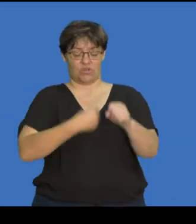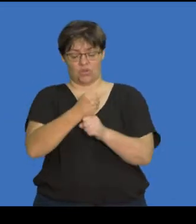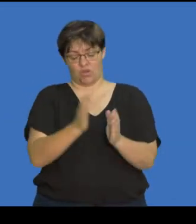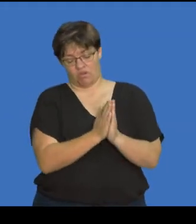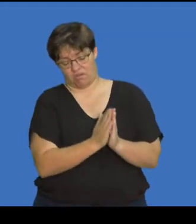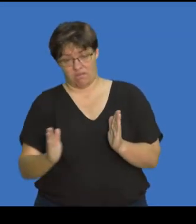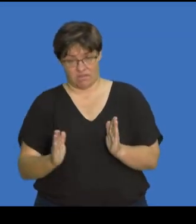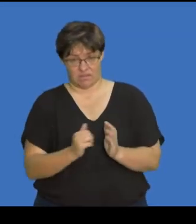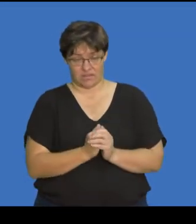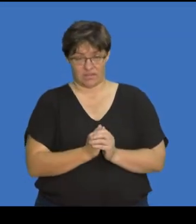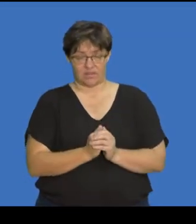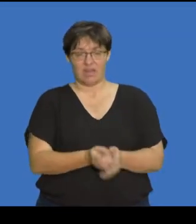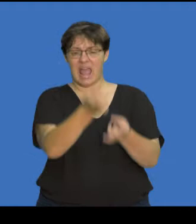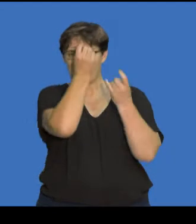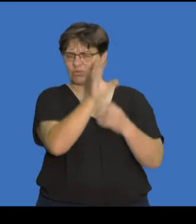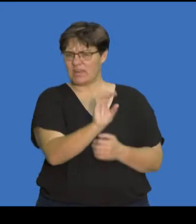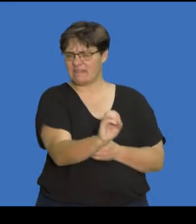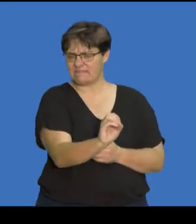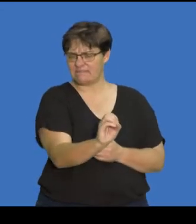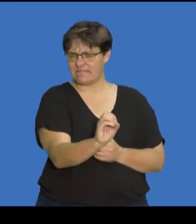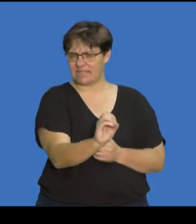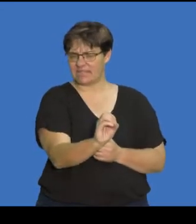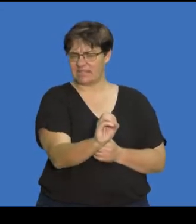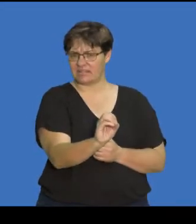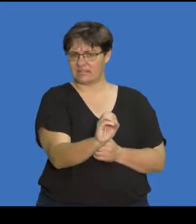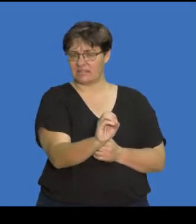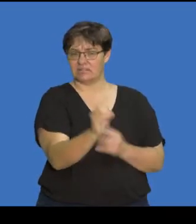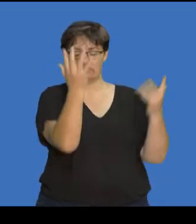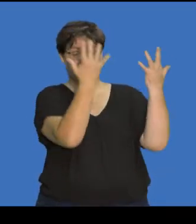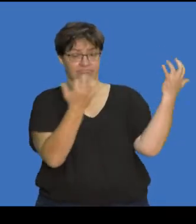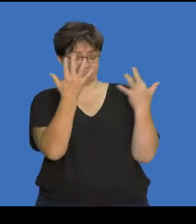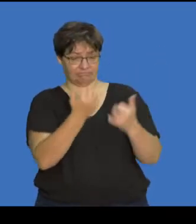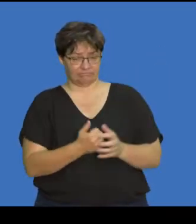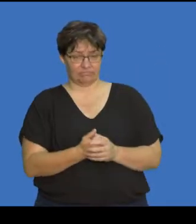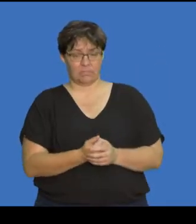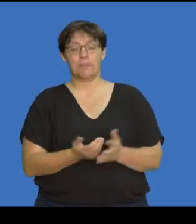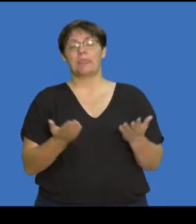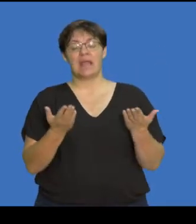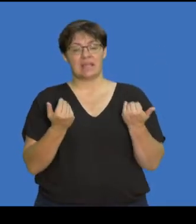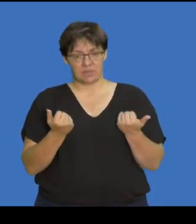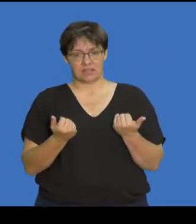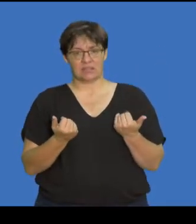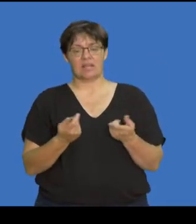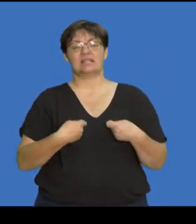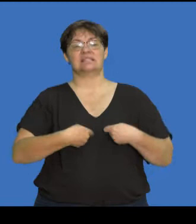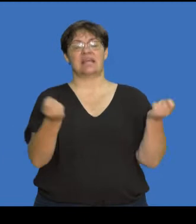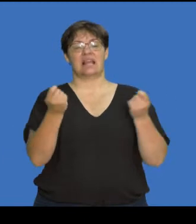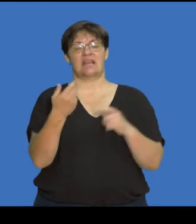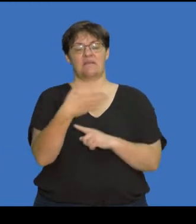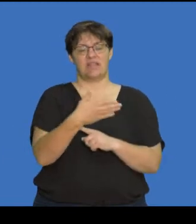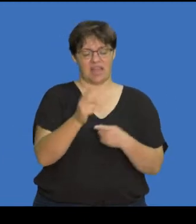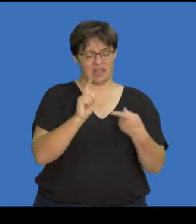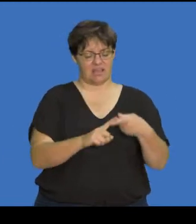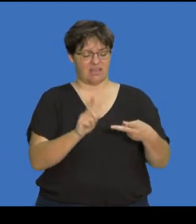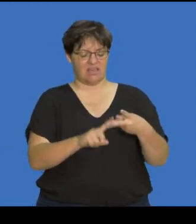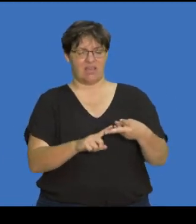the information that we have on hand? Obviously, these are our calculations. We are expected to work out the selling price per flag, the costs